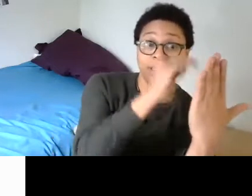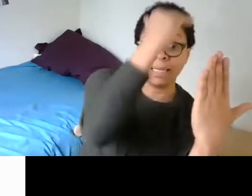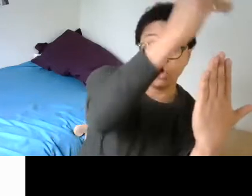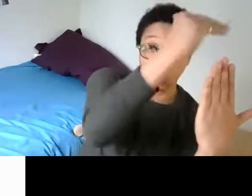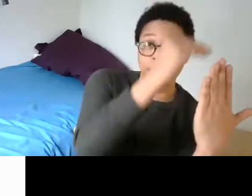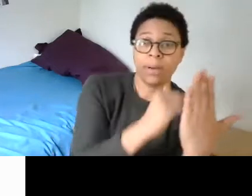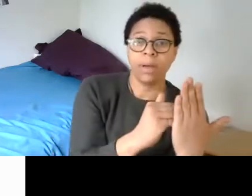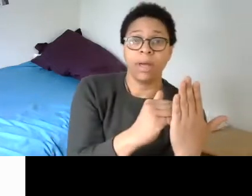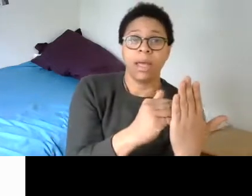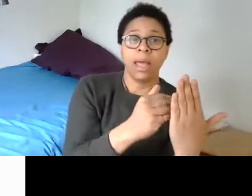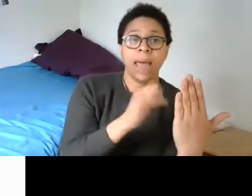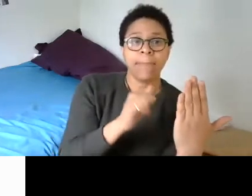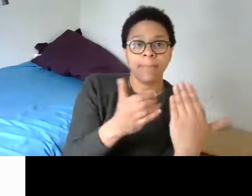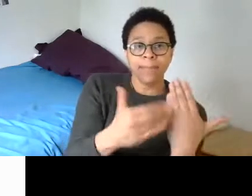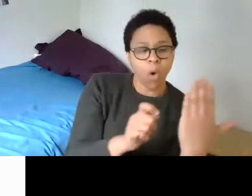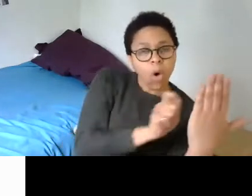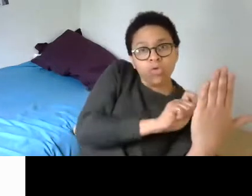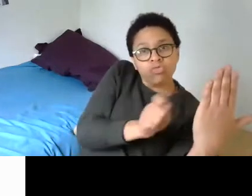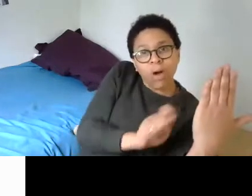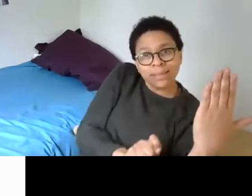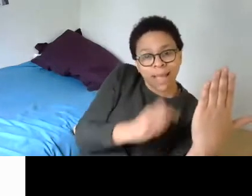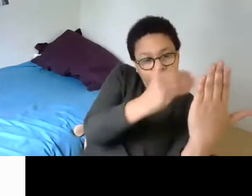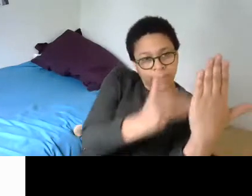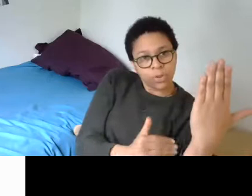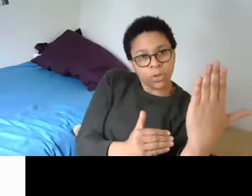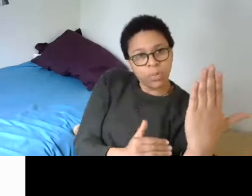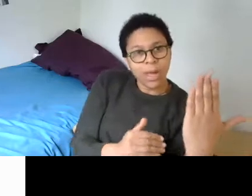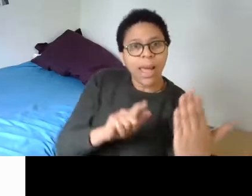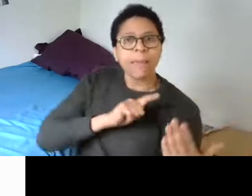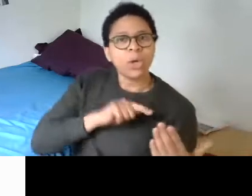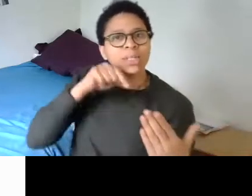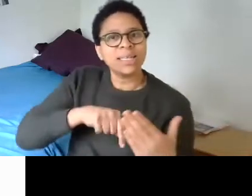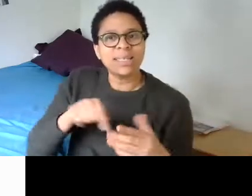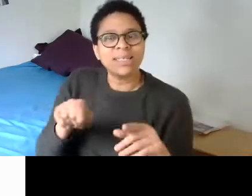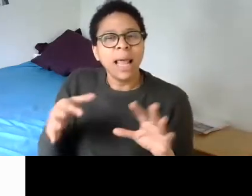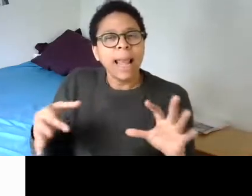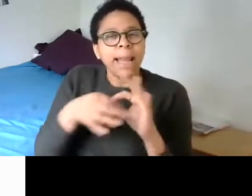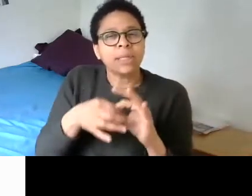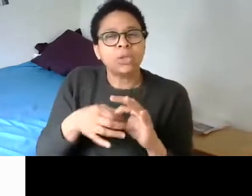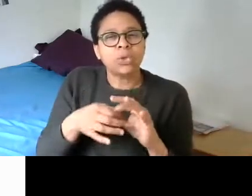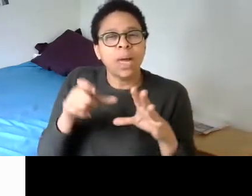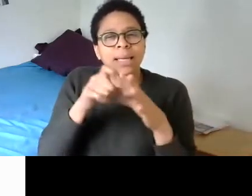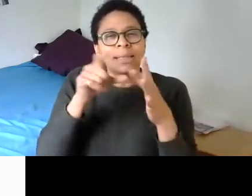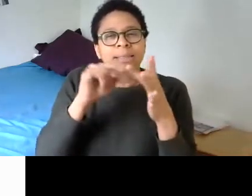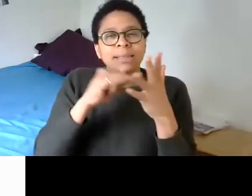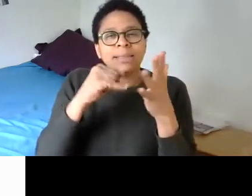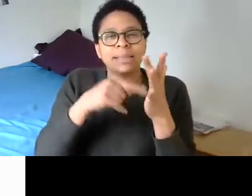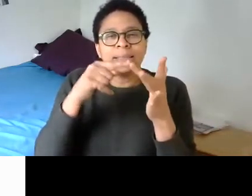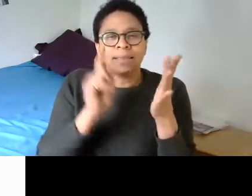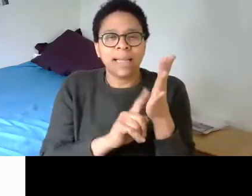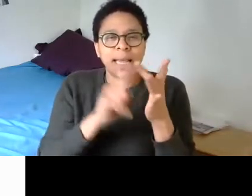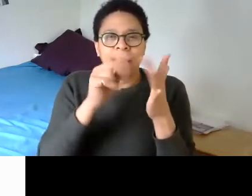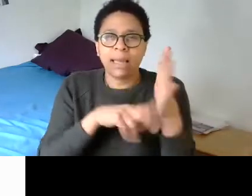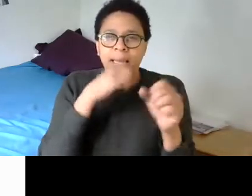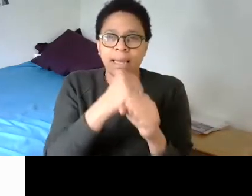book on distillation, we have a woodcut of a glass and stopper in the middle. But the majority of the print has been crossed out with black ink, with handwritten